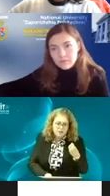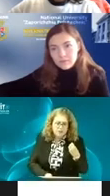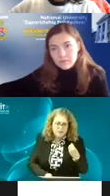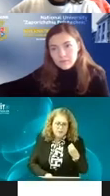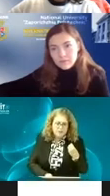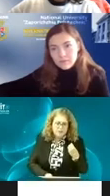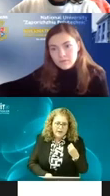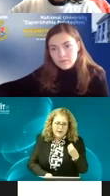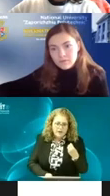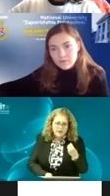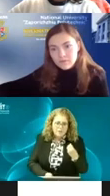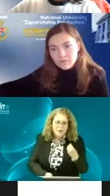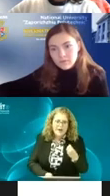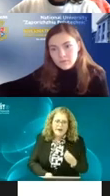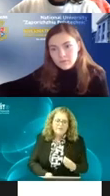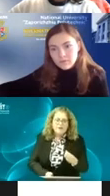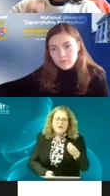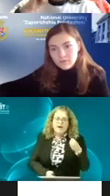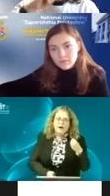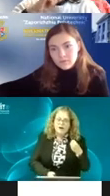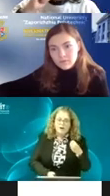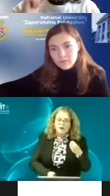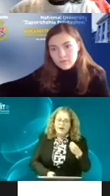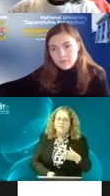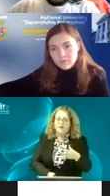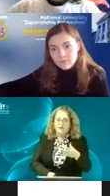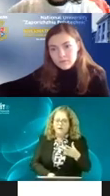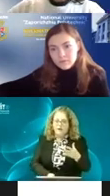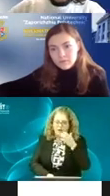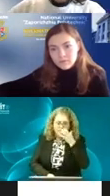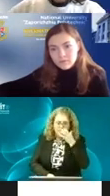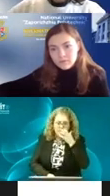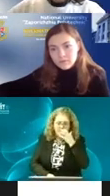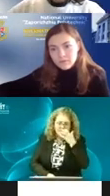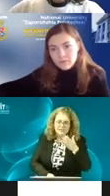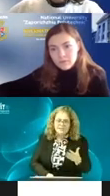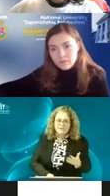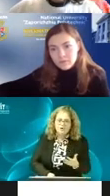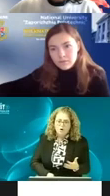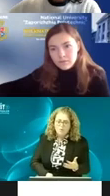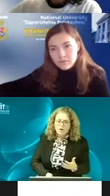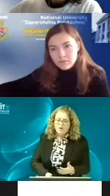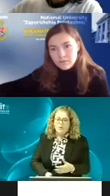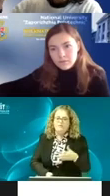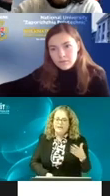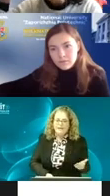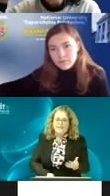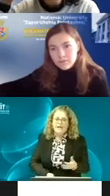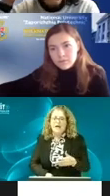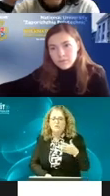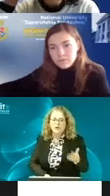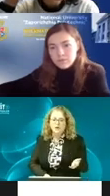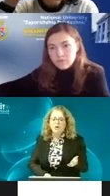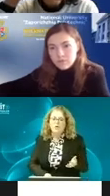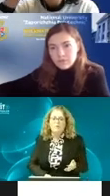relations. Okay? We have the personal assistant at home. We have Alexa